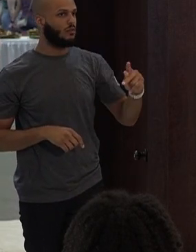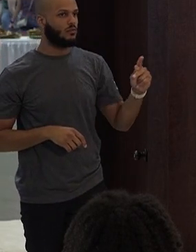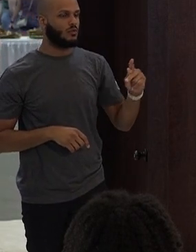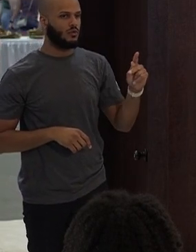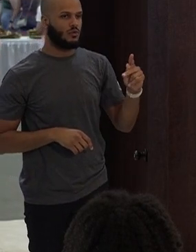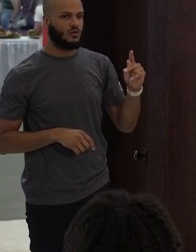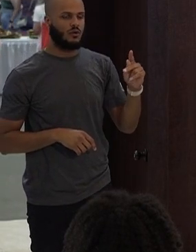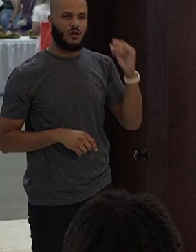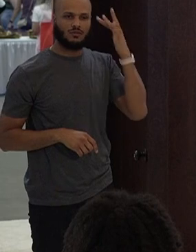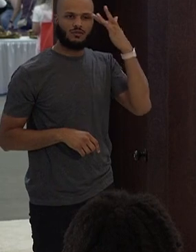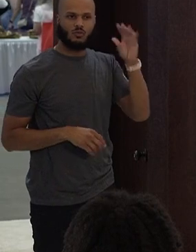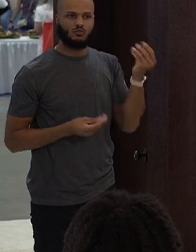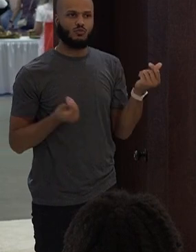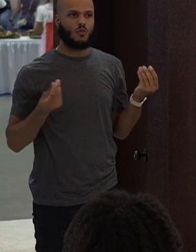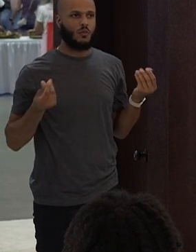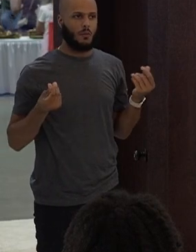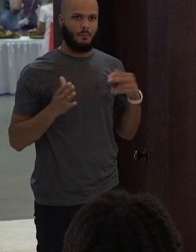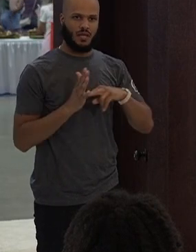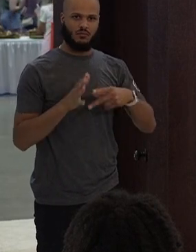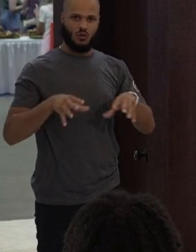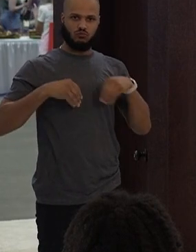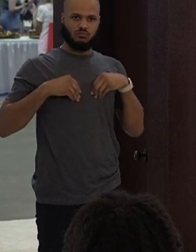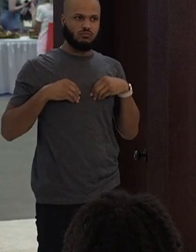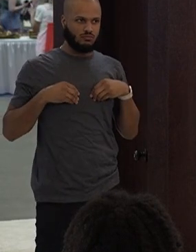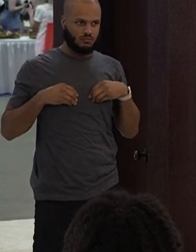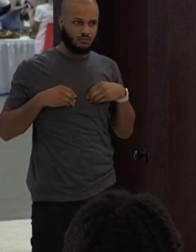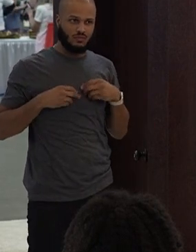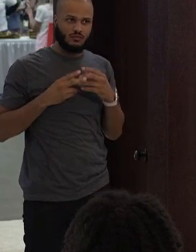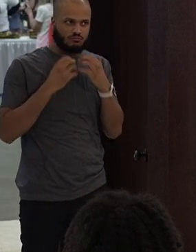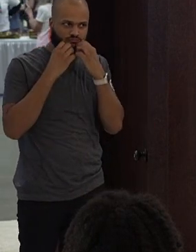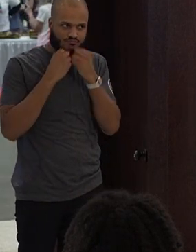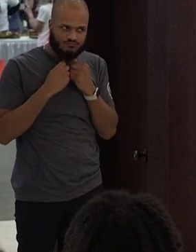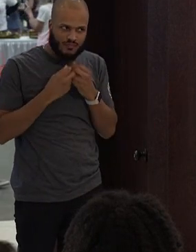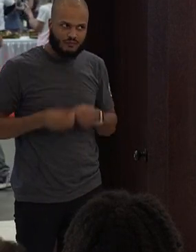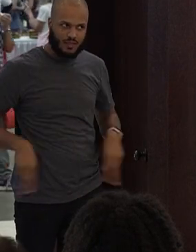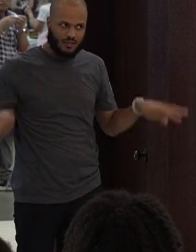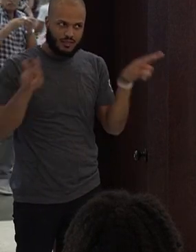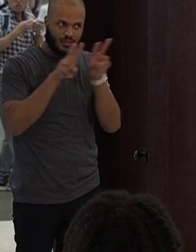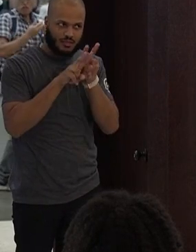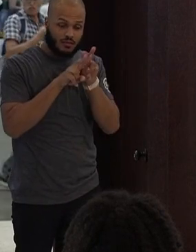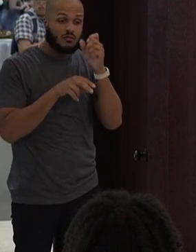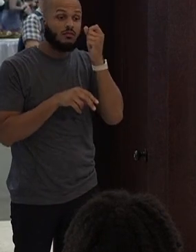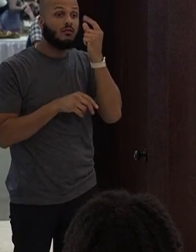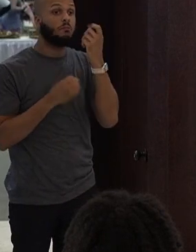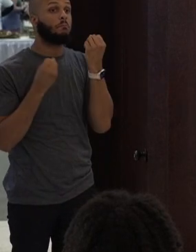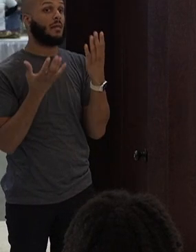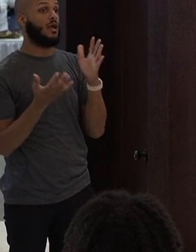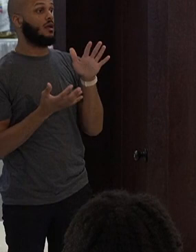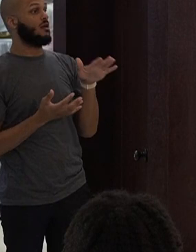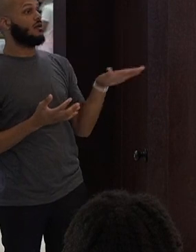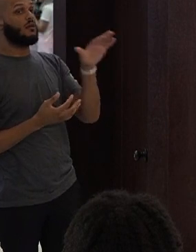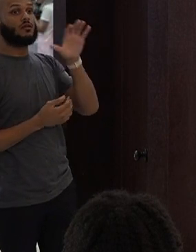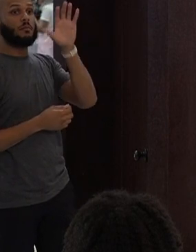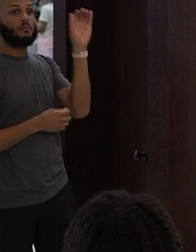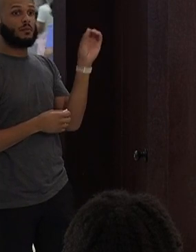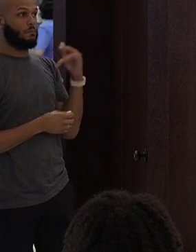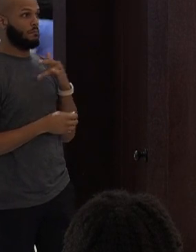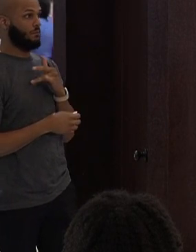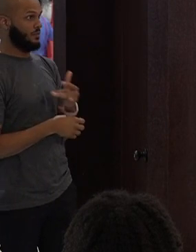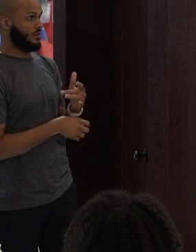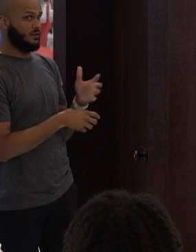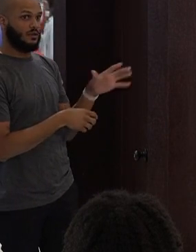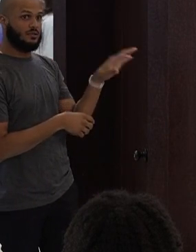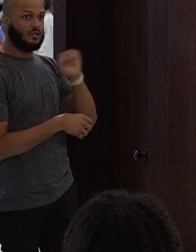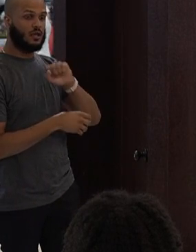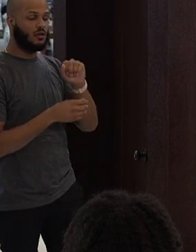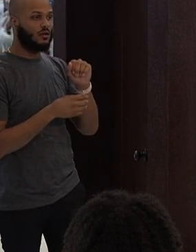IP. It's something you own and it's very, very valuable. So companies take those rights and